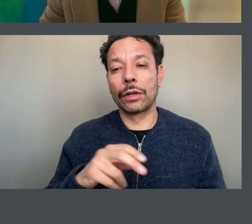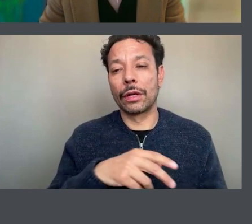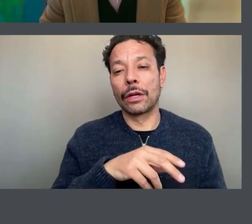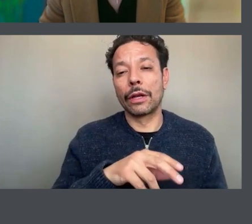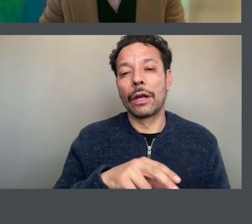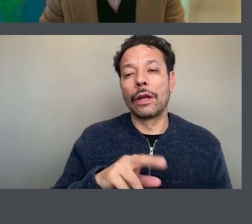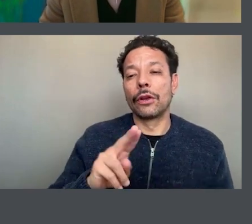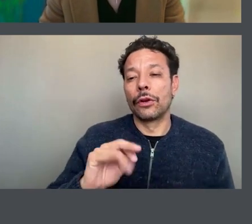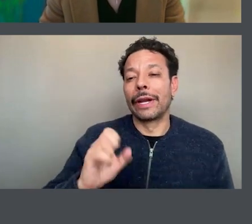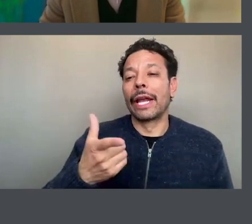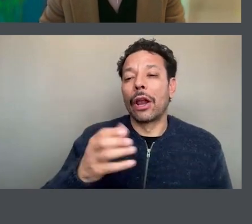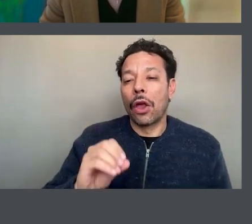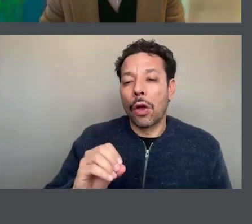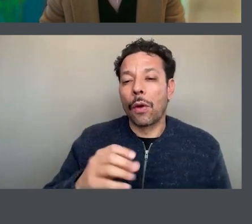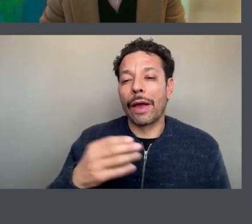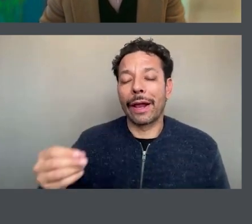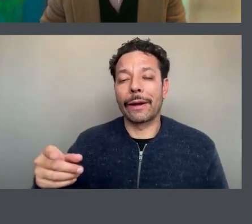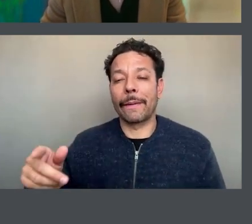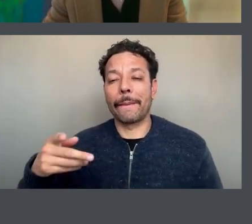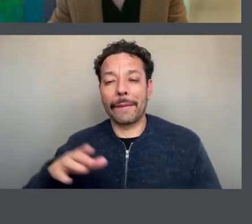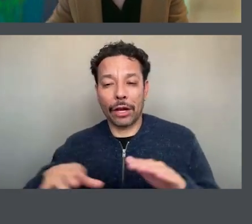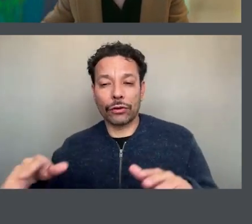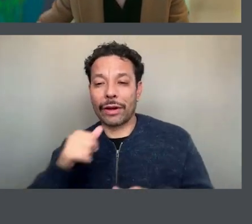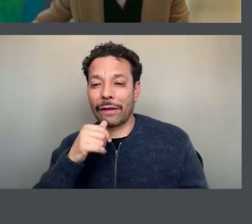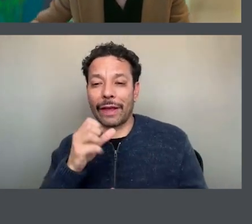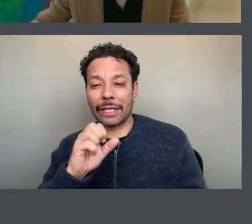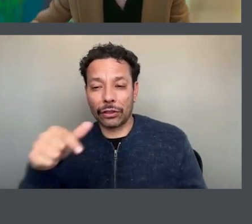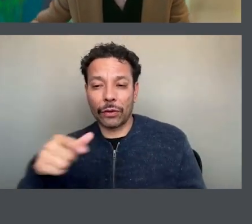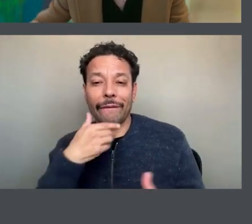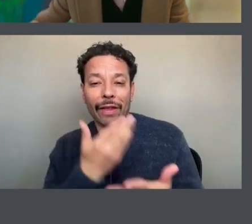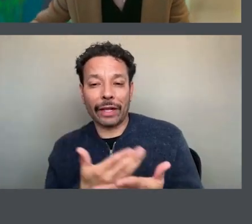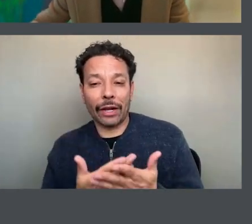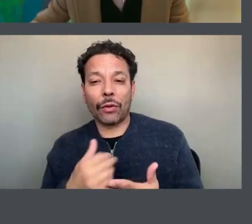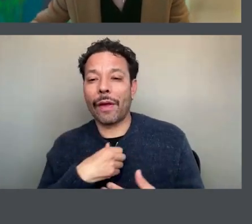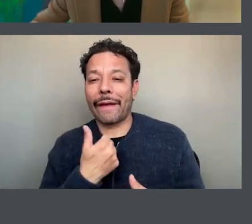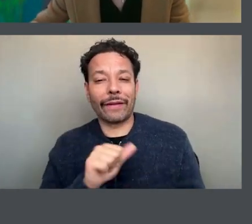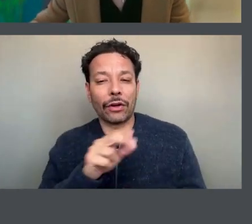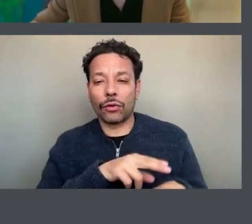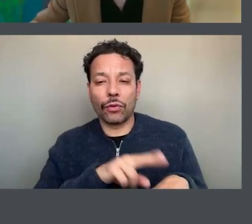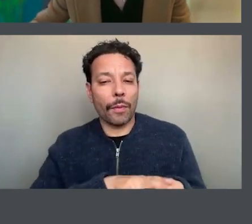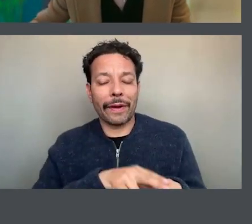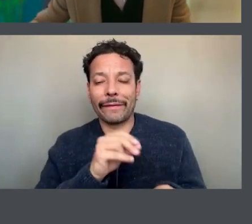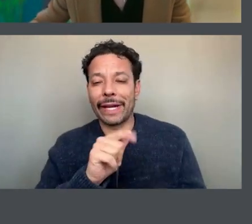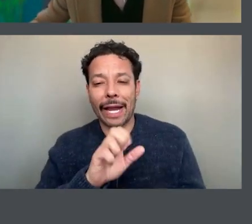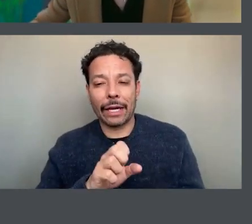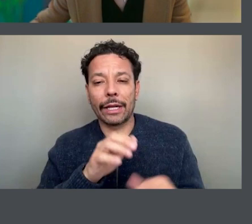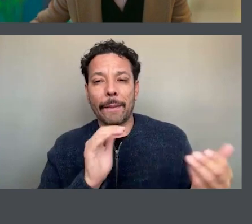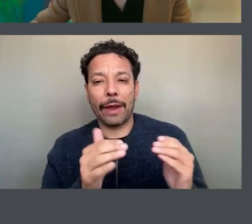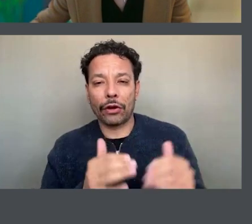the pediatric SSQ are validated, so we don't have any normative data to compare to.